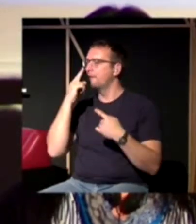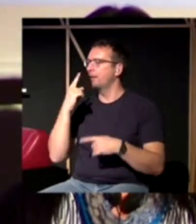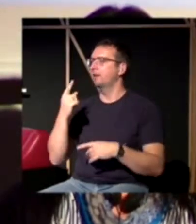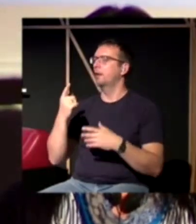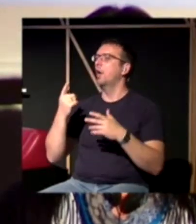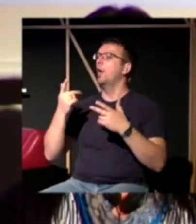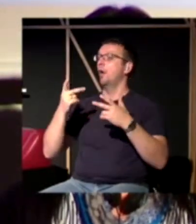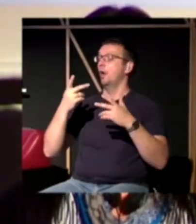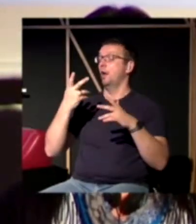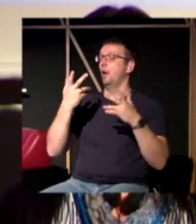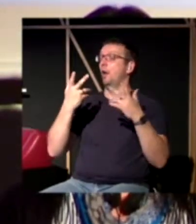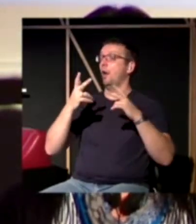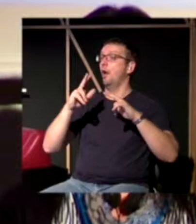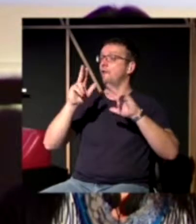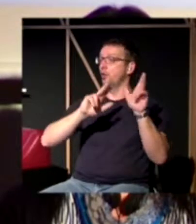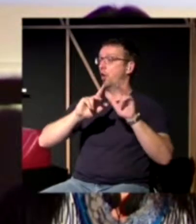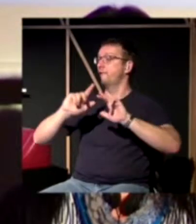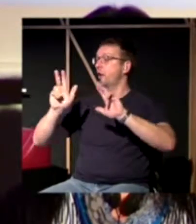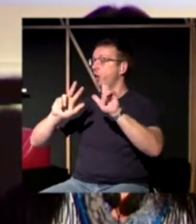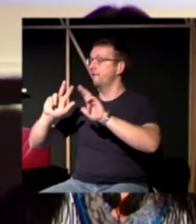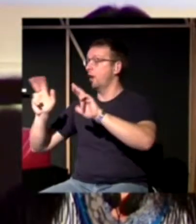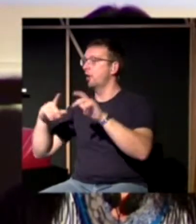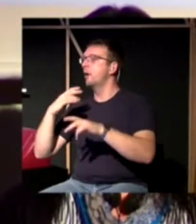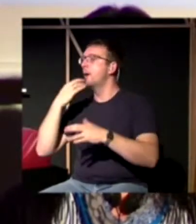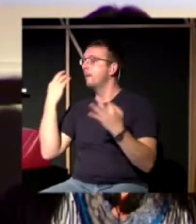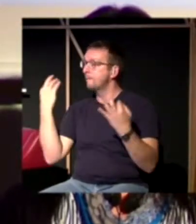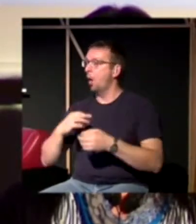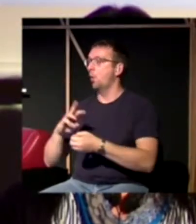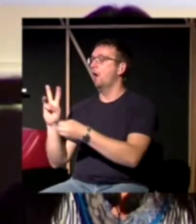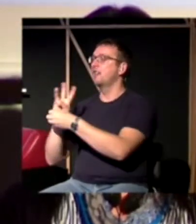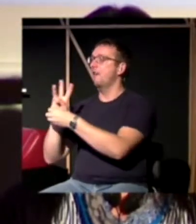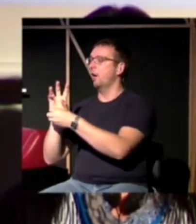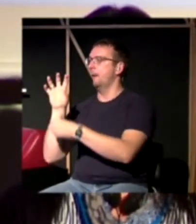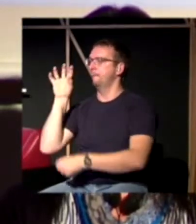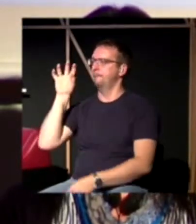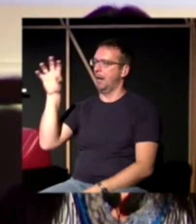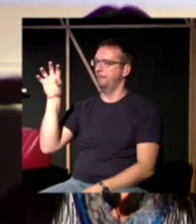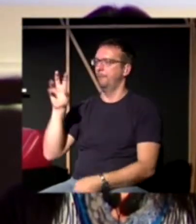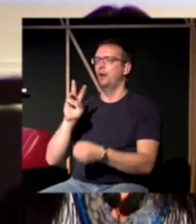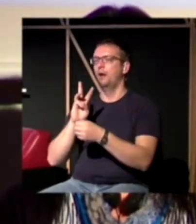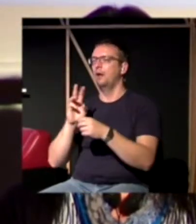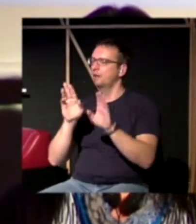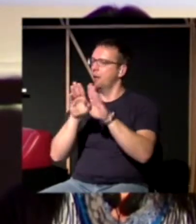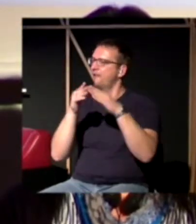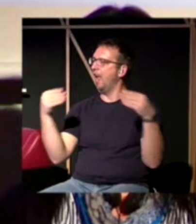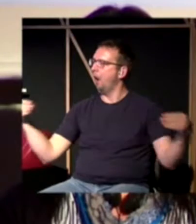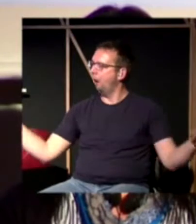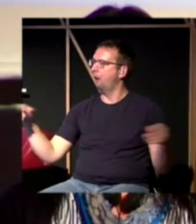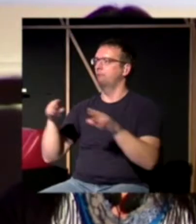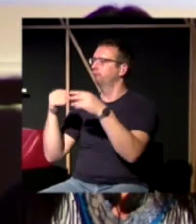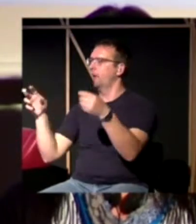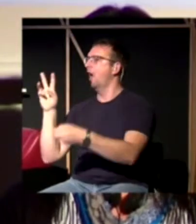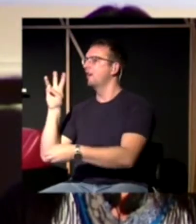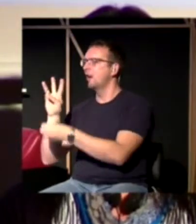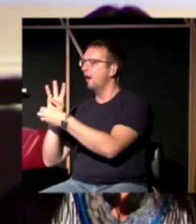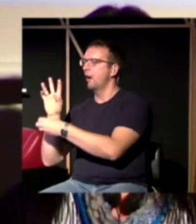So what we achieved was being able to put the image of the Cafe Week of Action everywhere. And that means